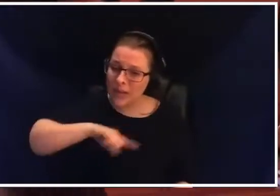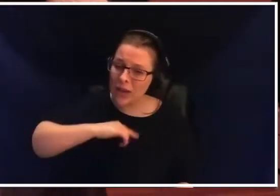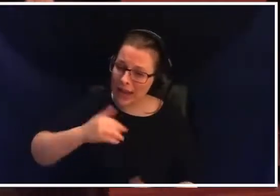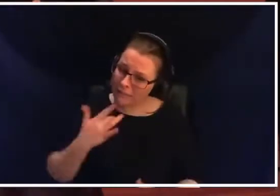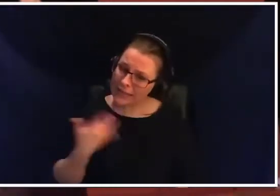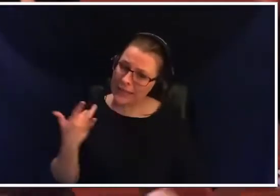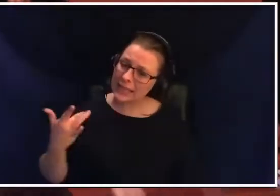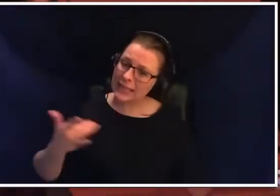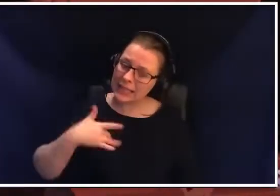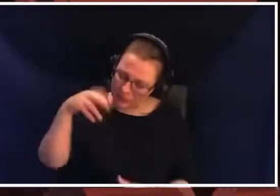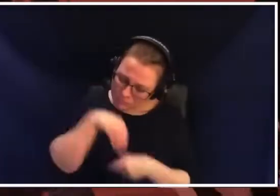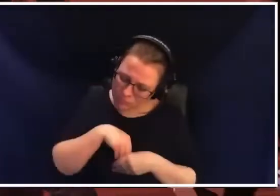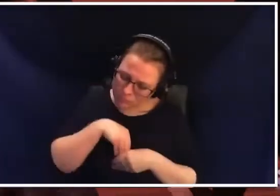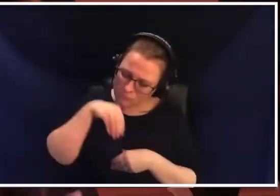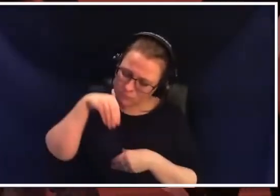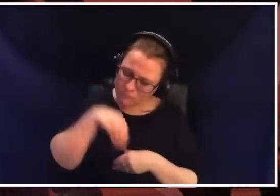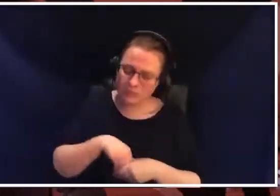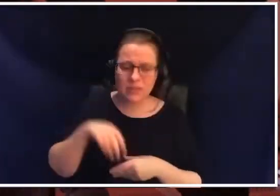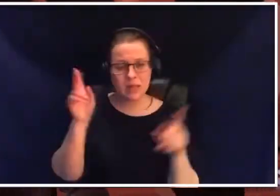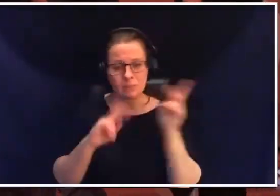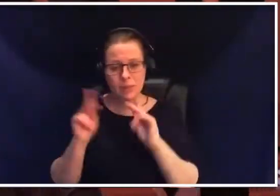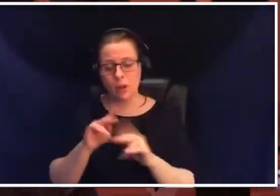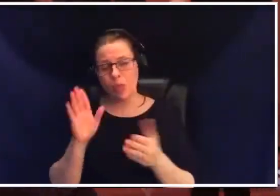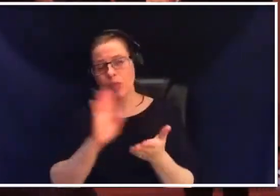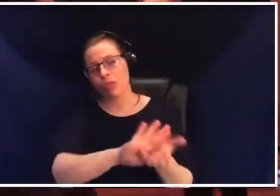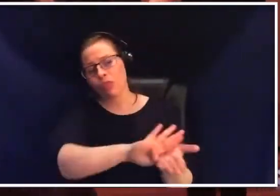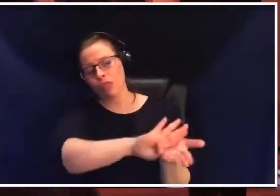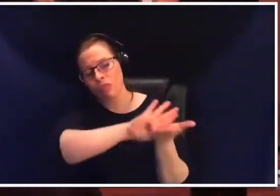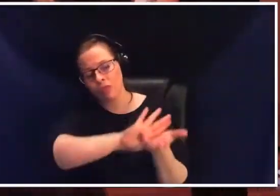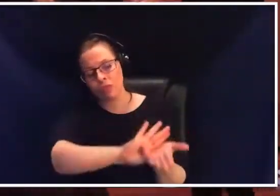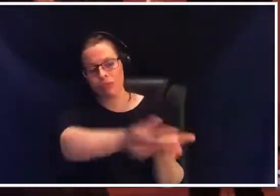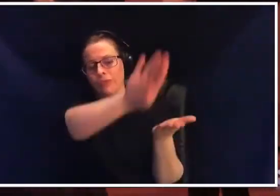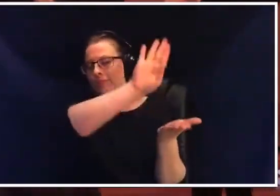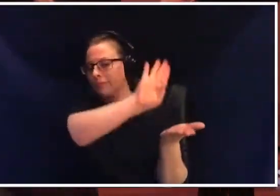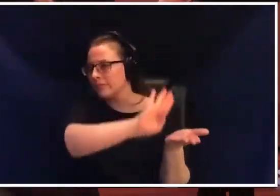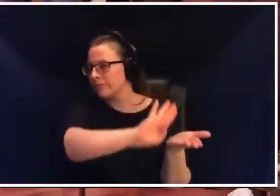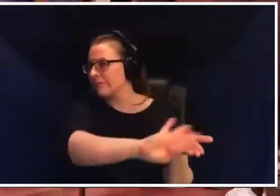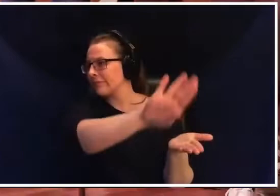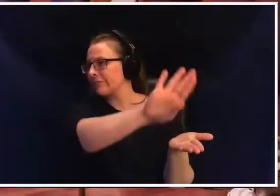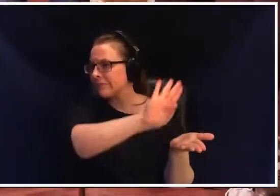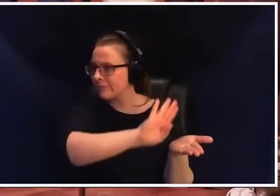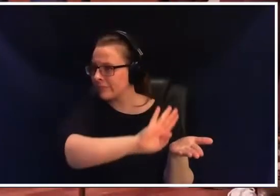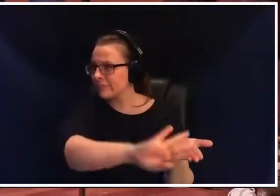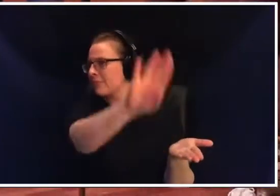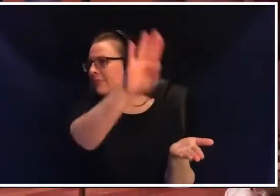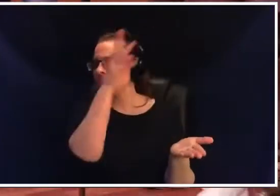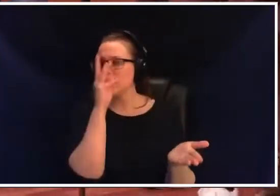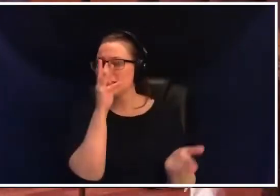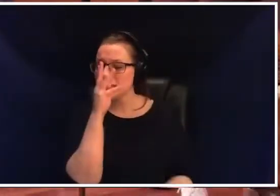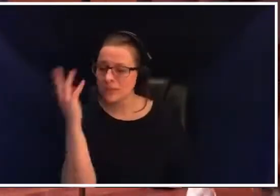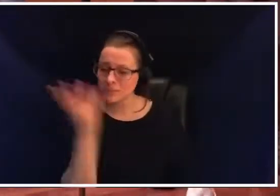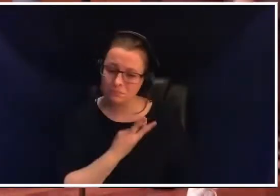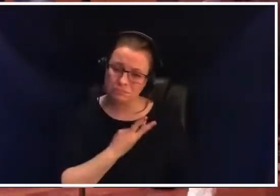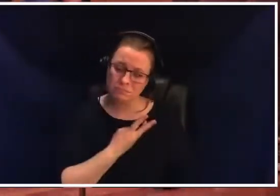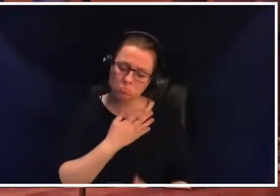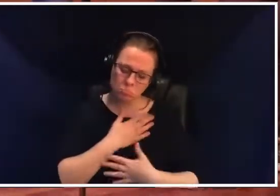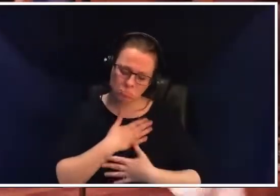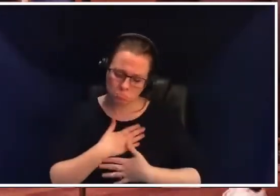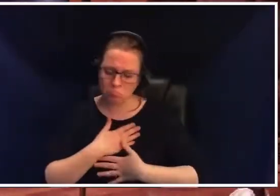pirates! And deny the sins of truth! And deny that we're poor, poor